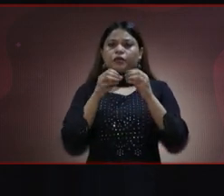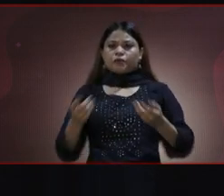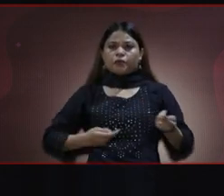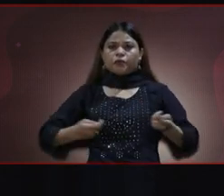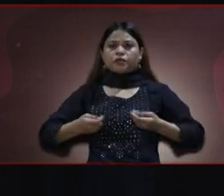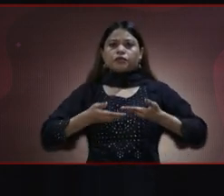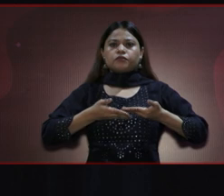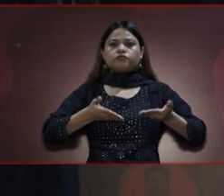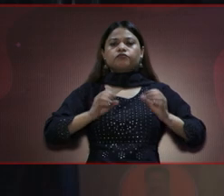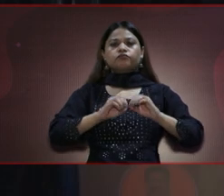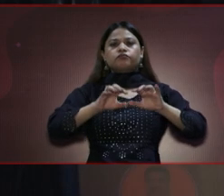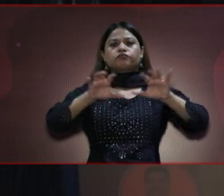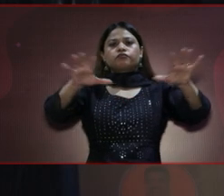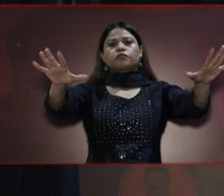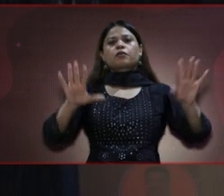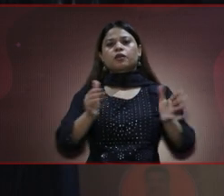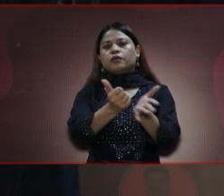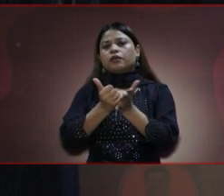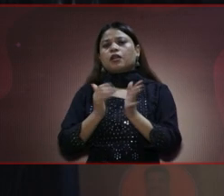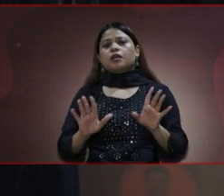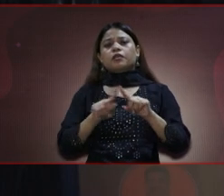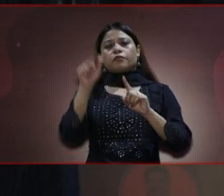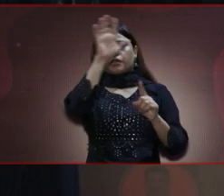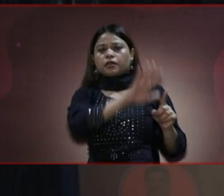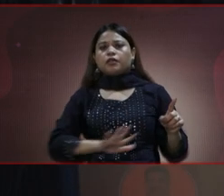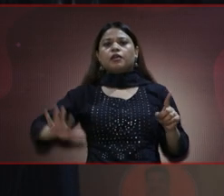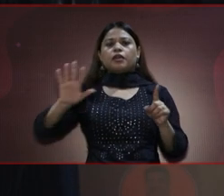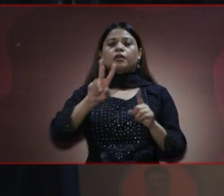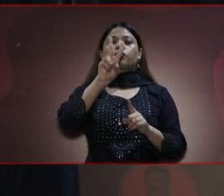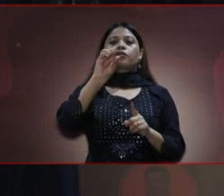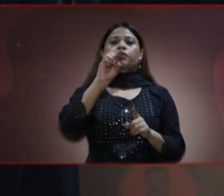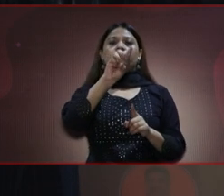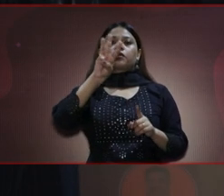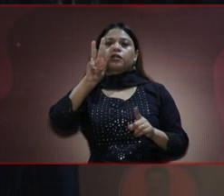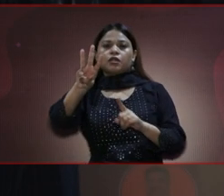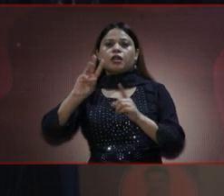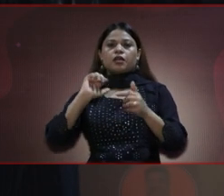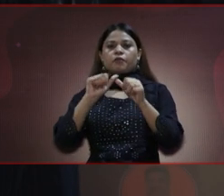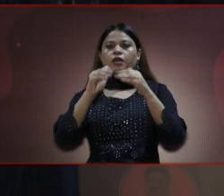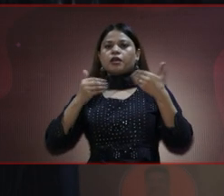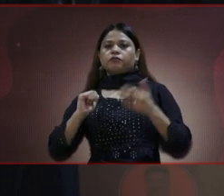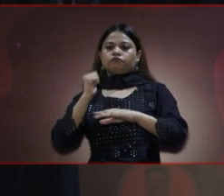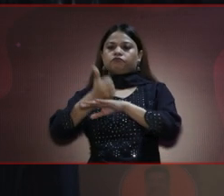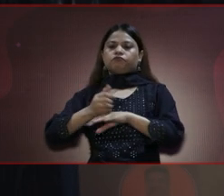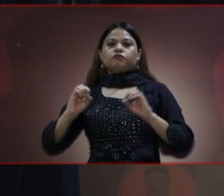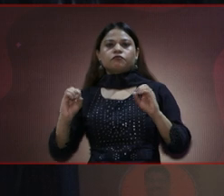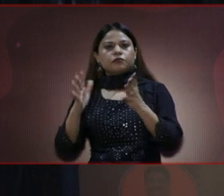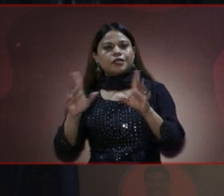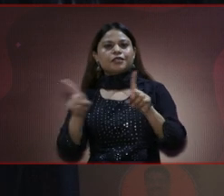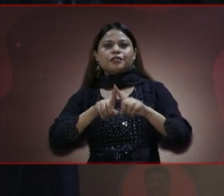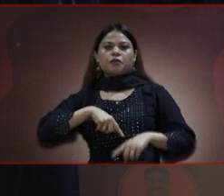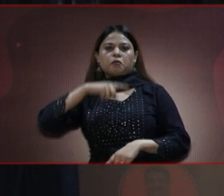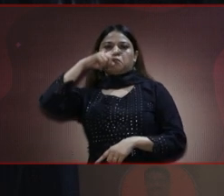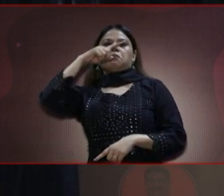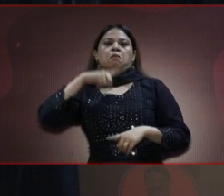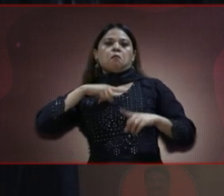years. In India, we embarked on our journey in 2013. And since then, we have proudly